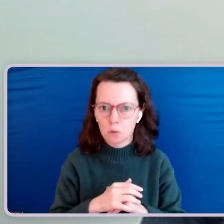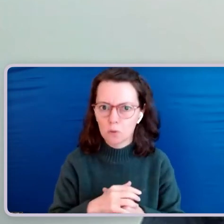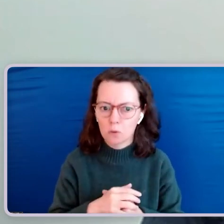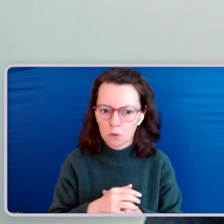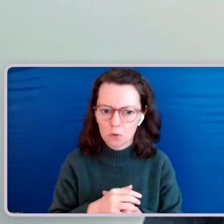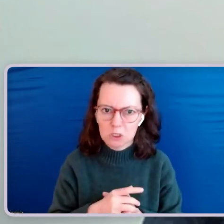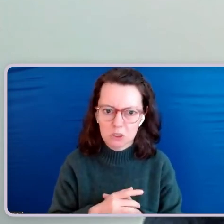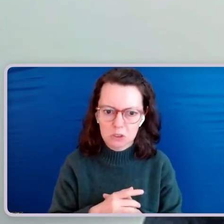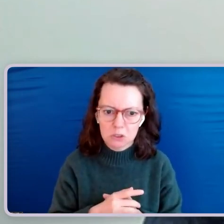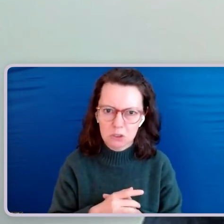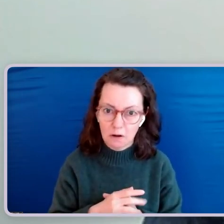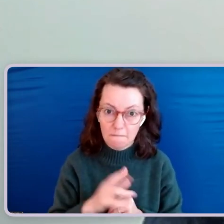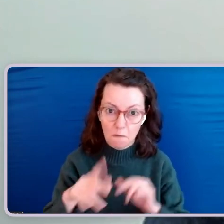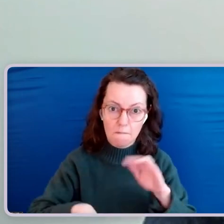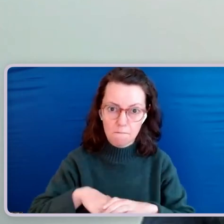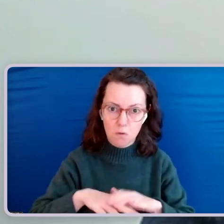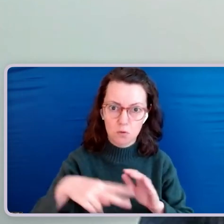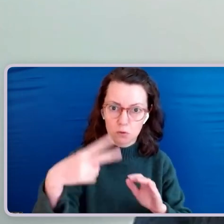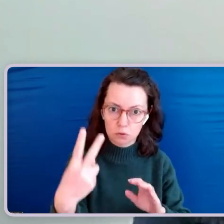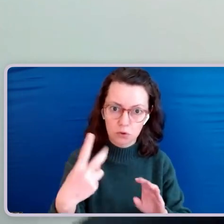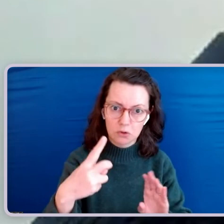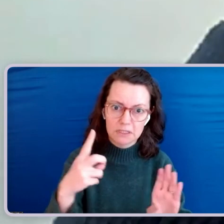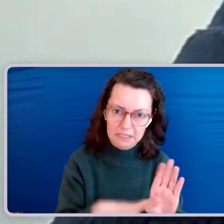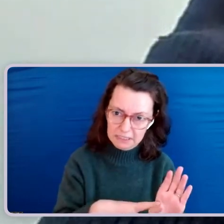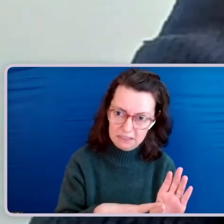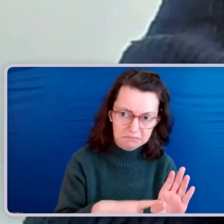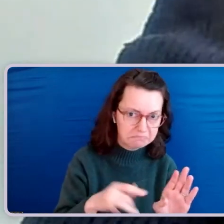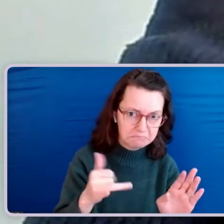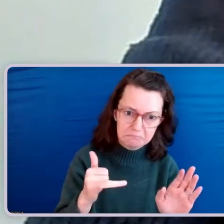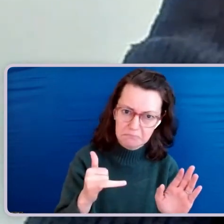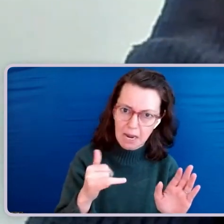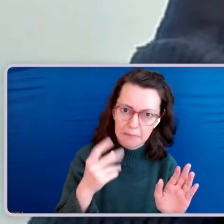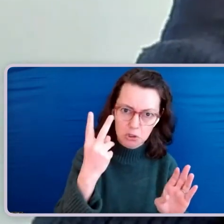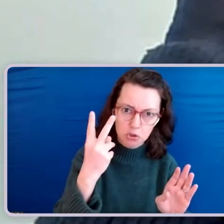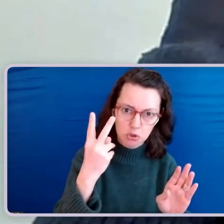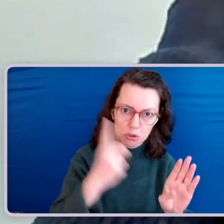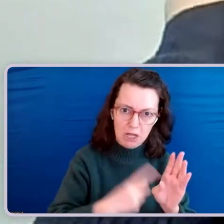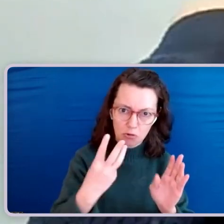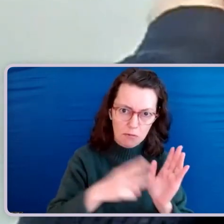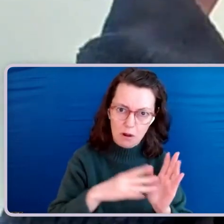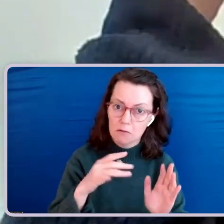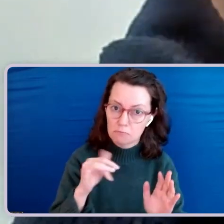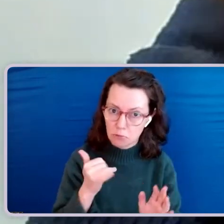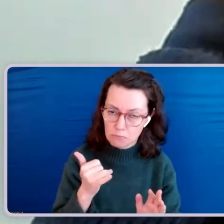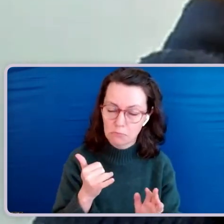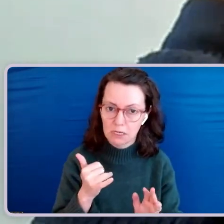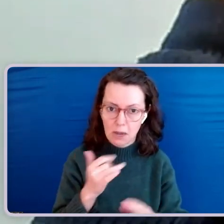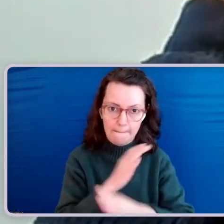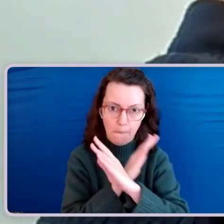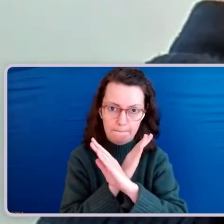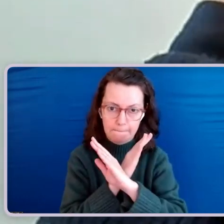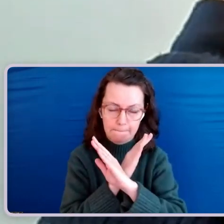solid 2 years, possibly 2 years and a quarter. And practices were